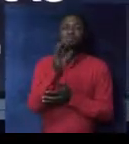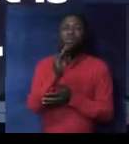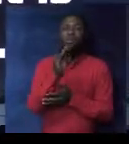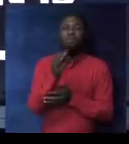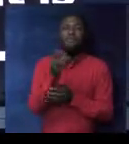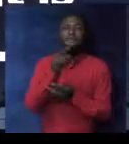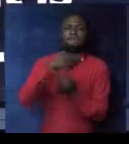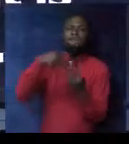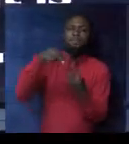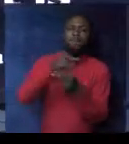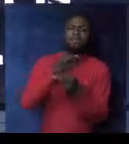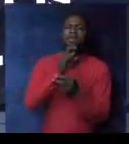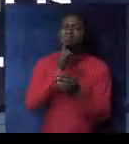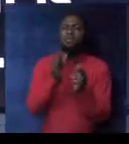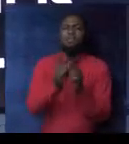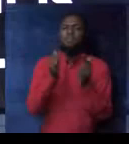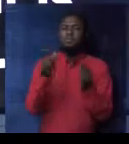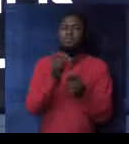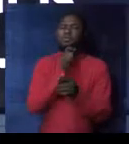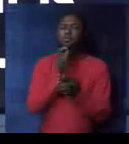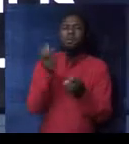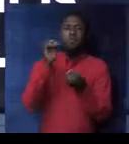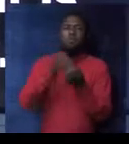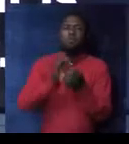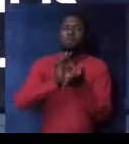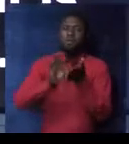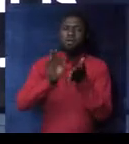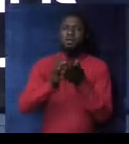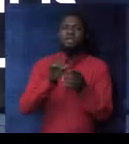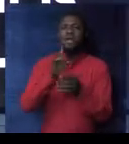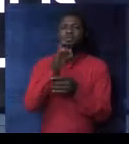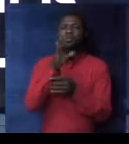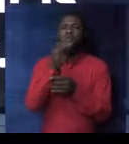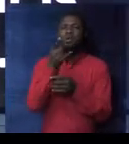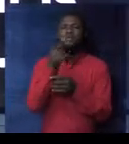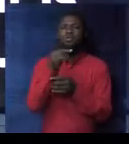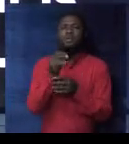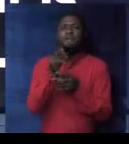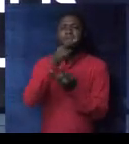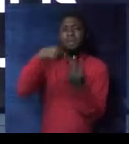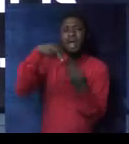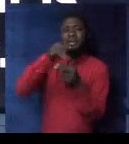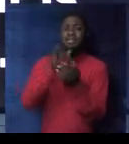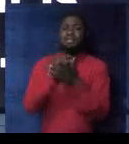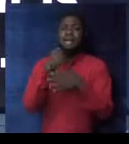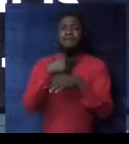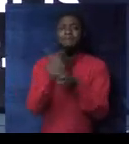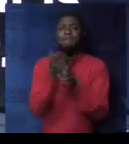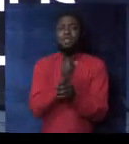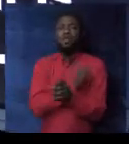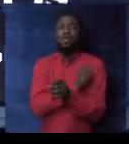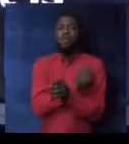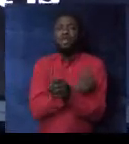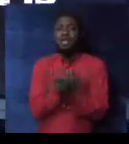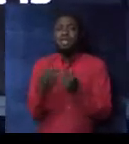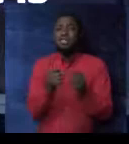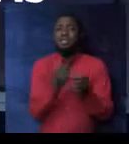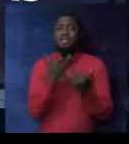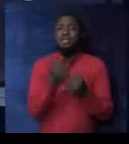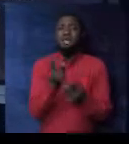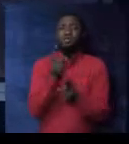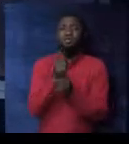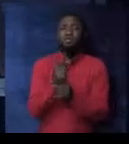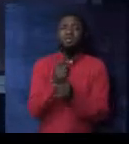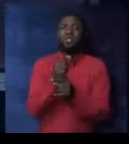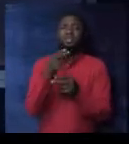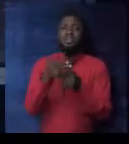no more a big planet, so it's no more counted as one of the planets that makes solar system. So it's now regarded